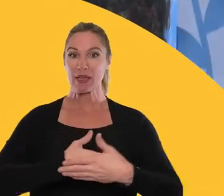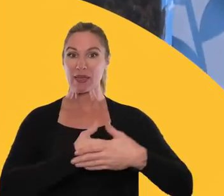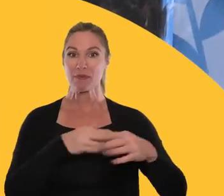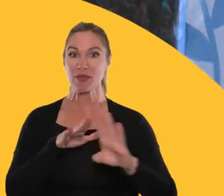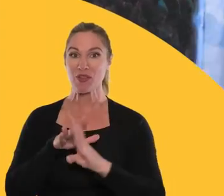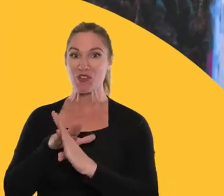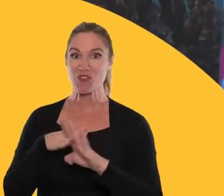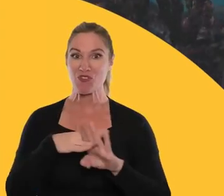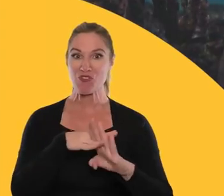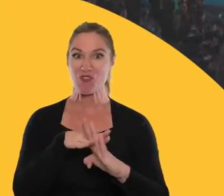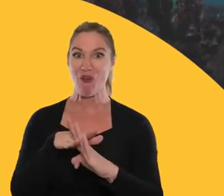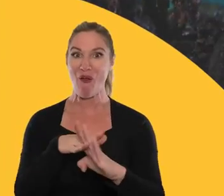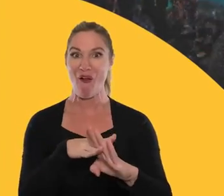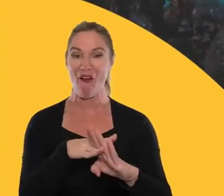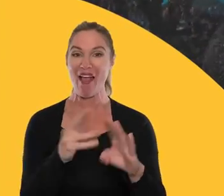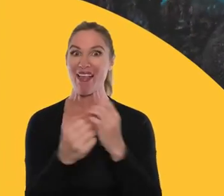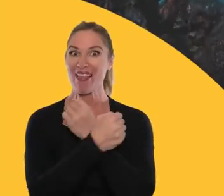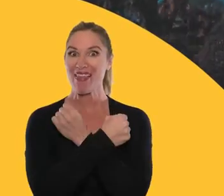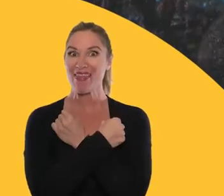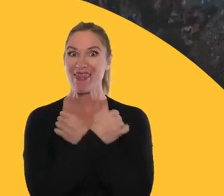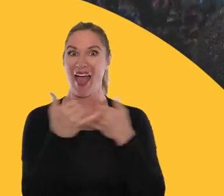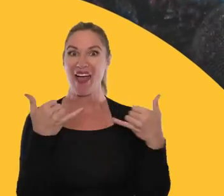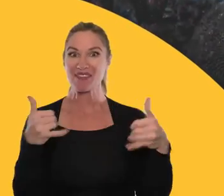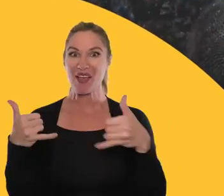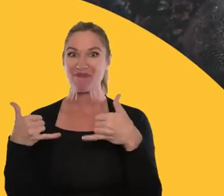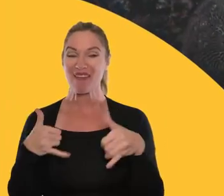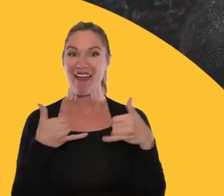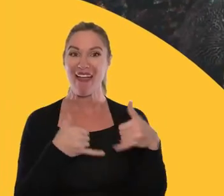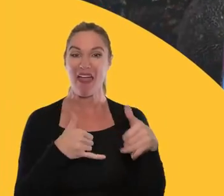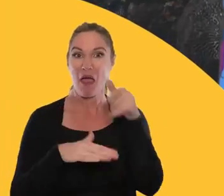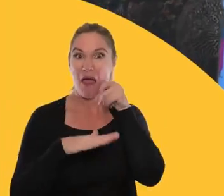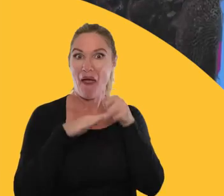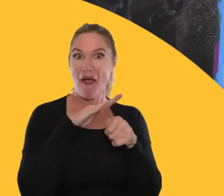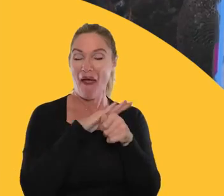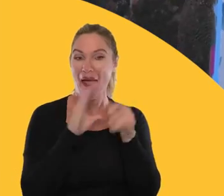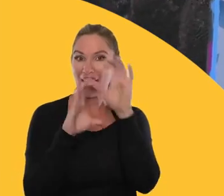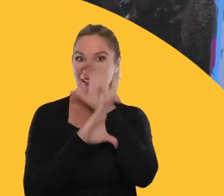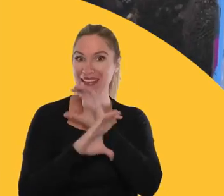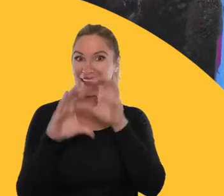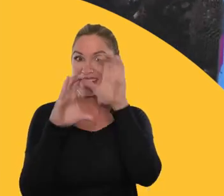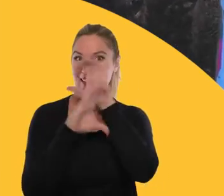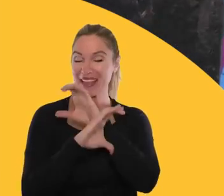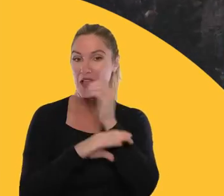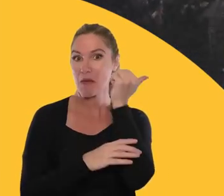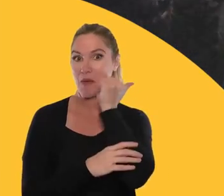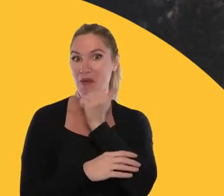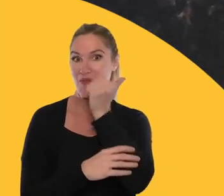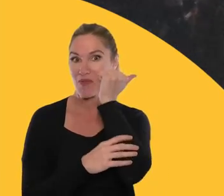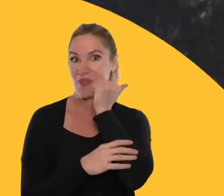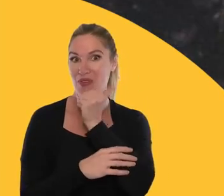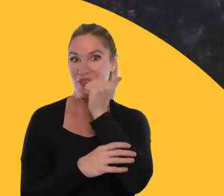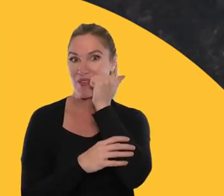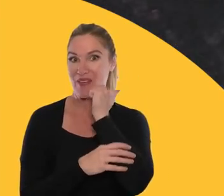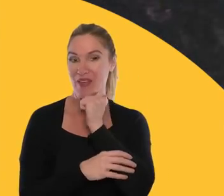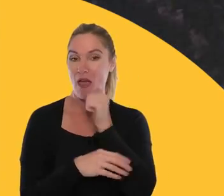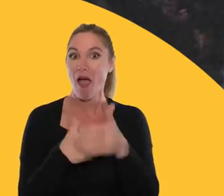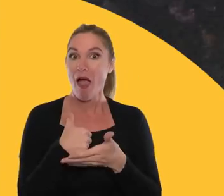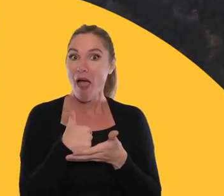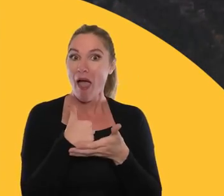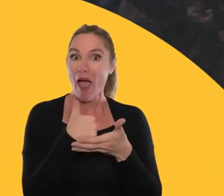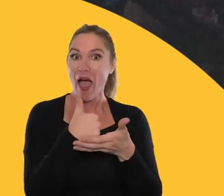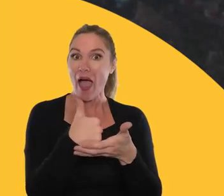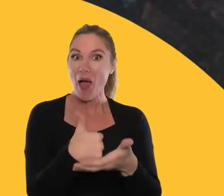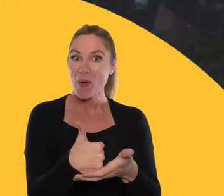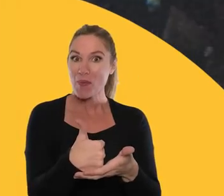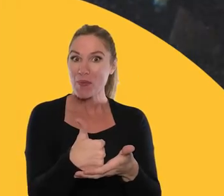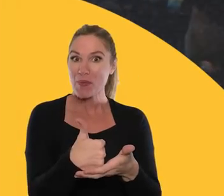Baby Shark loves to play hide and seek every day. Help